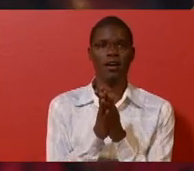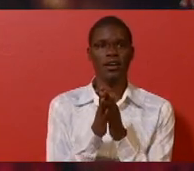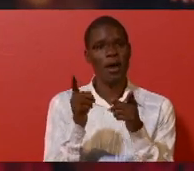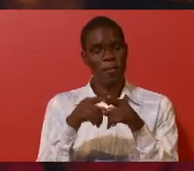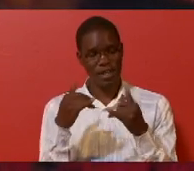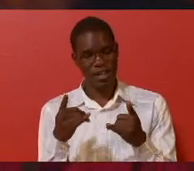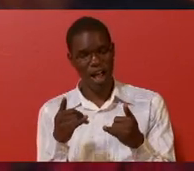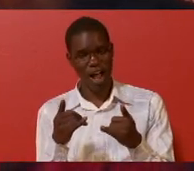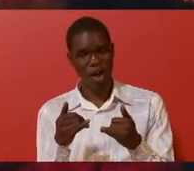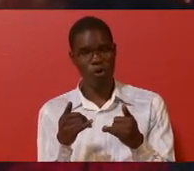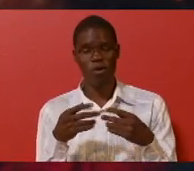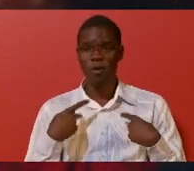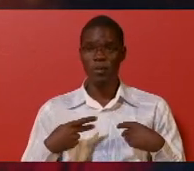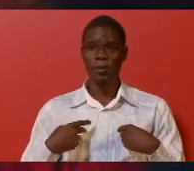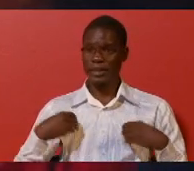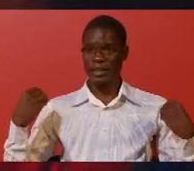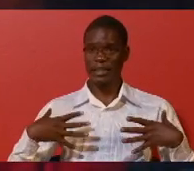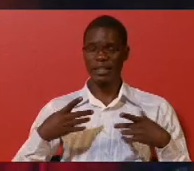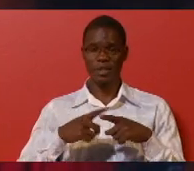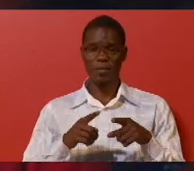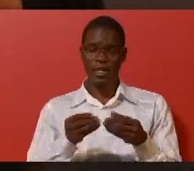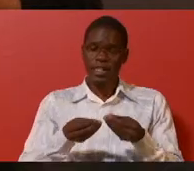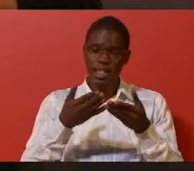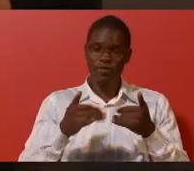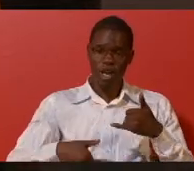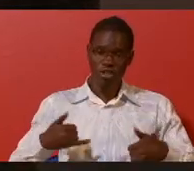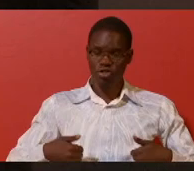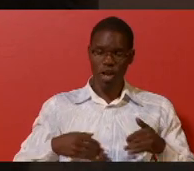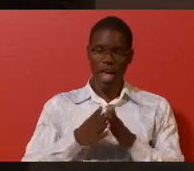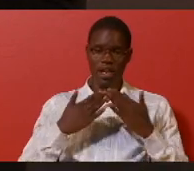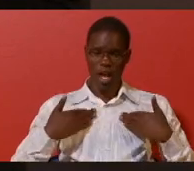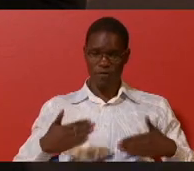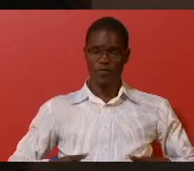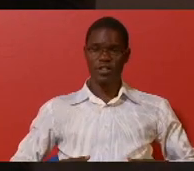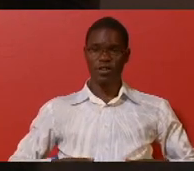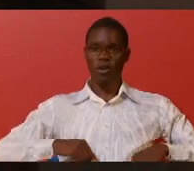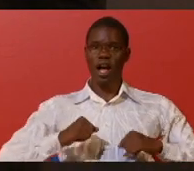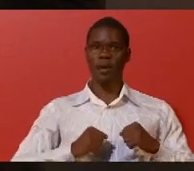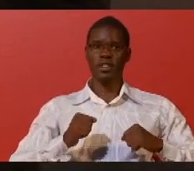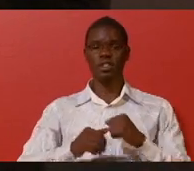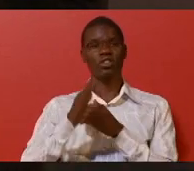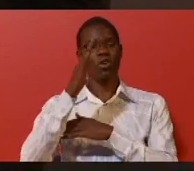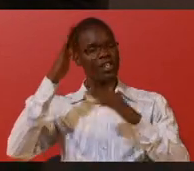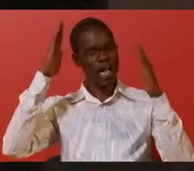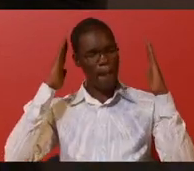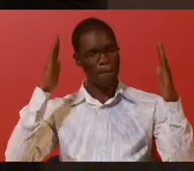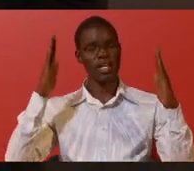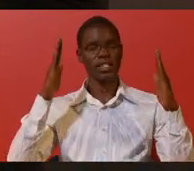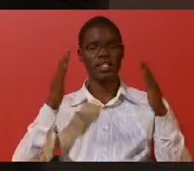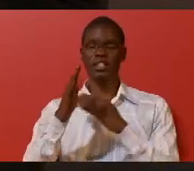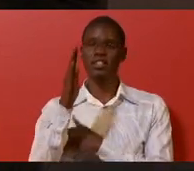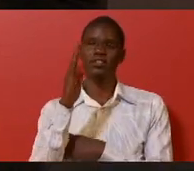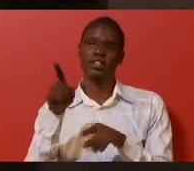Now they're scared. It's a source of joy and physical pleasure. Let me tell you something. God is a mighty God, and he's a wonderful